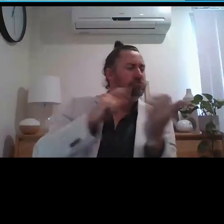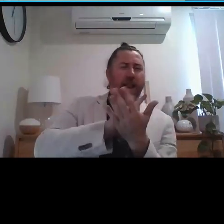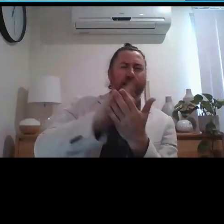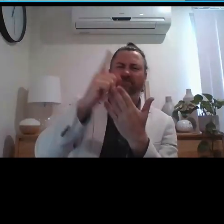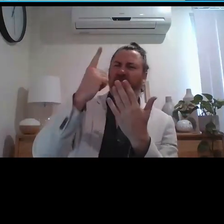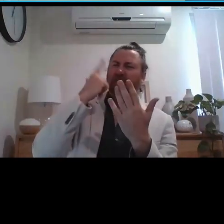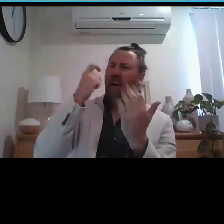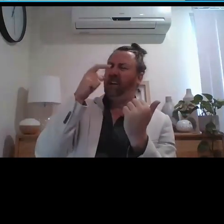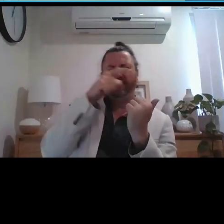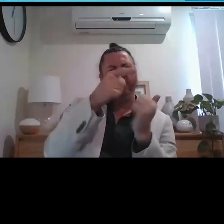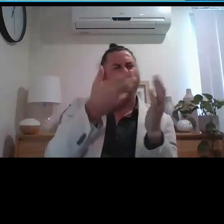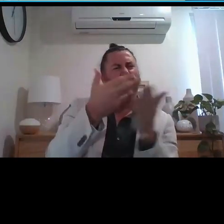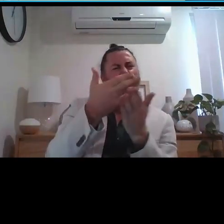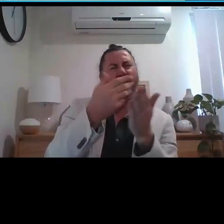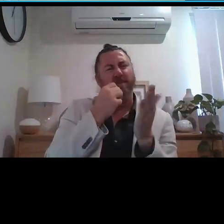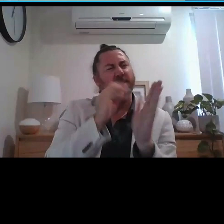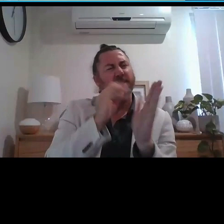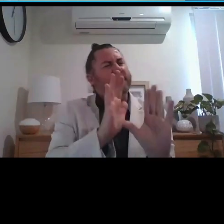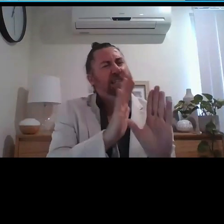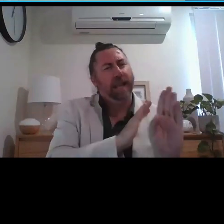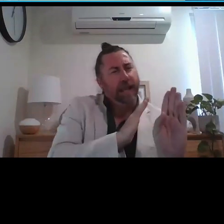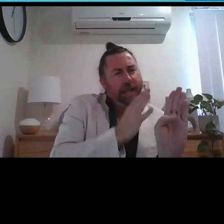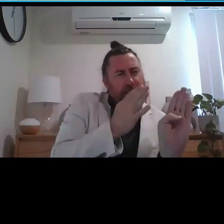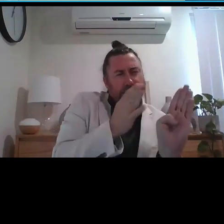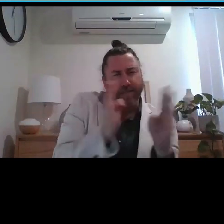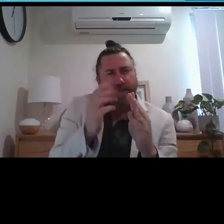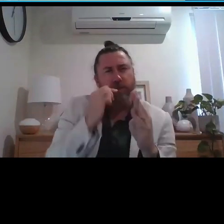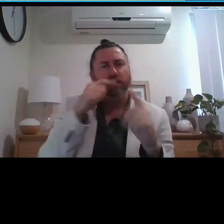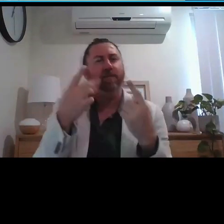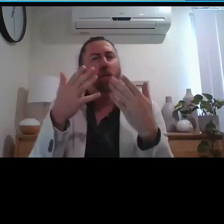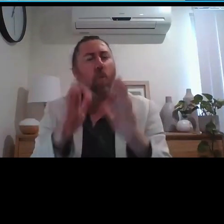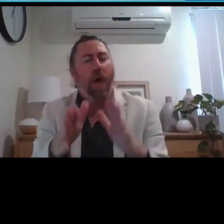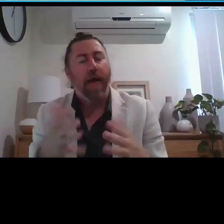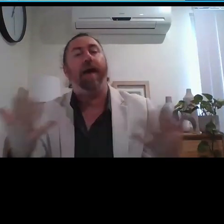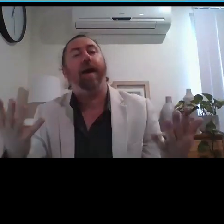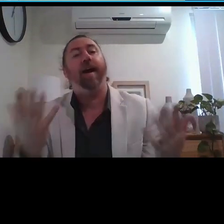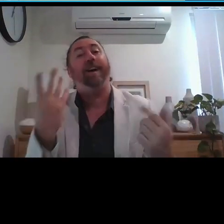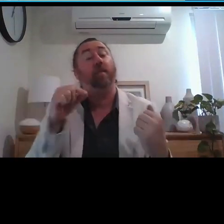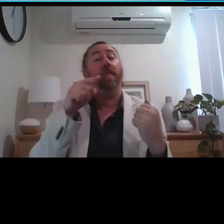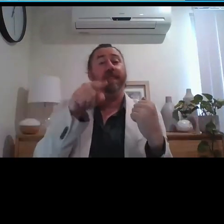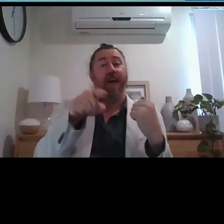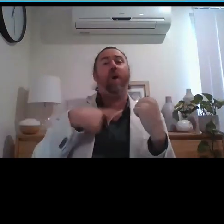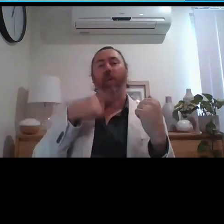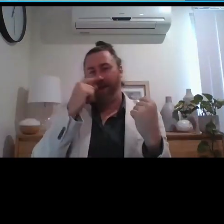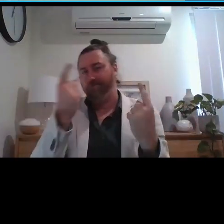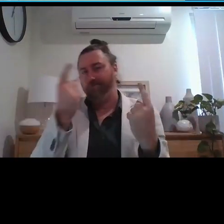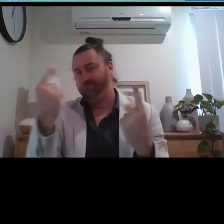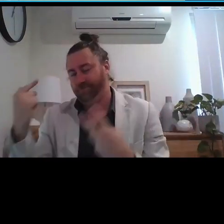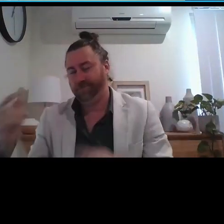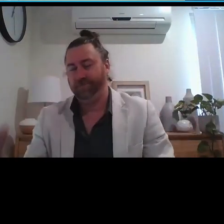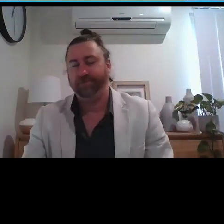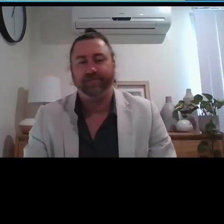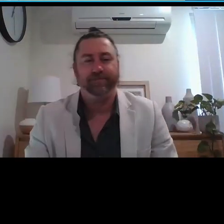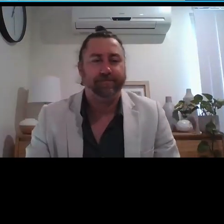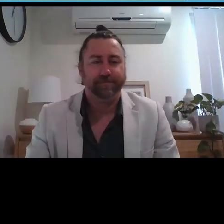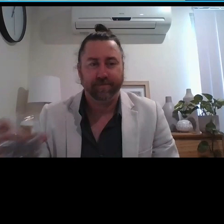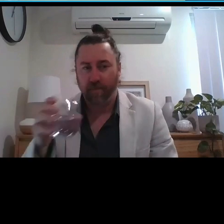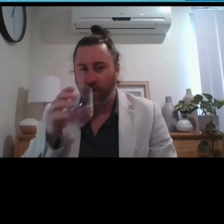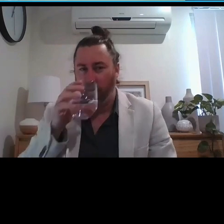it mean for older Australians and how does it drive behaviour? If we jump to the next